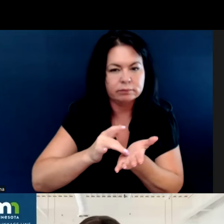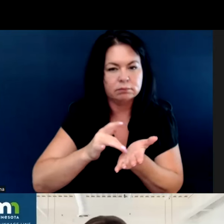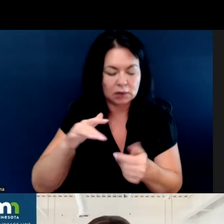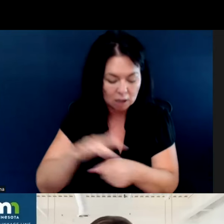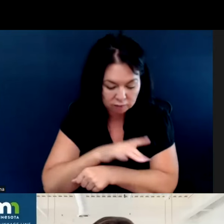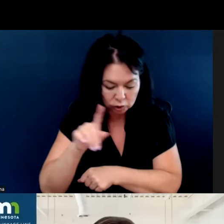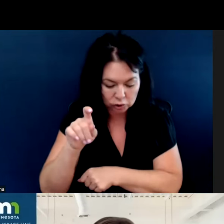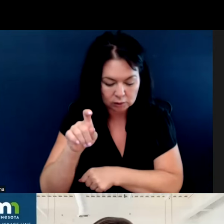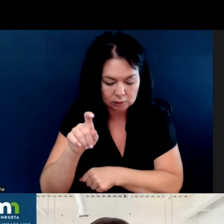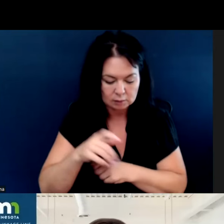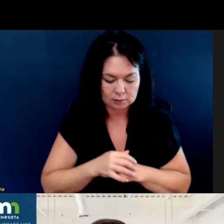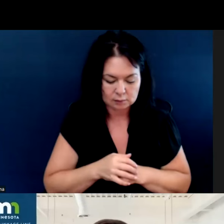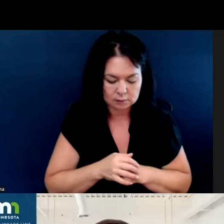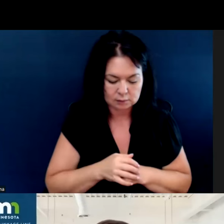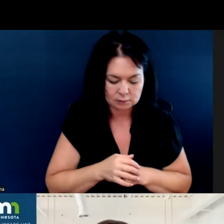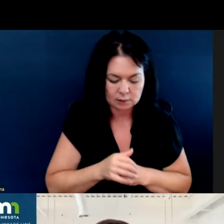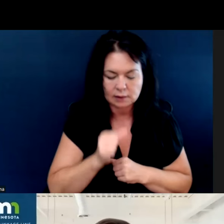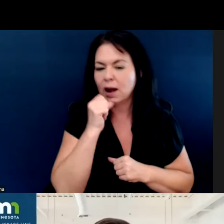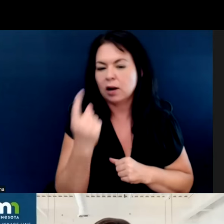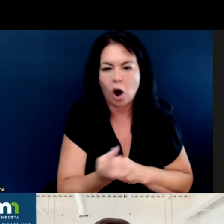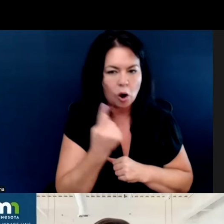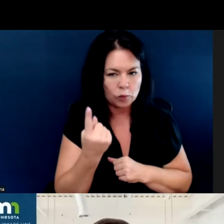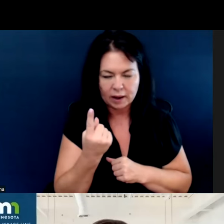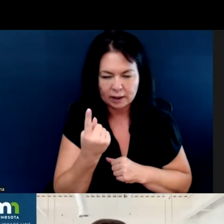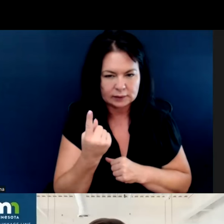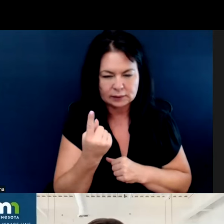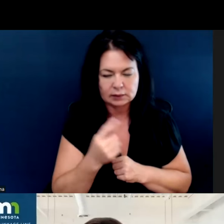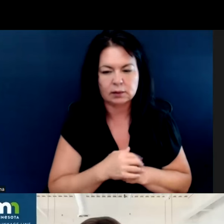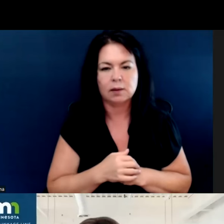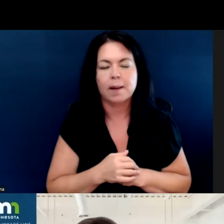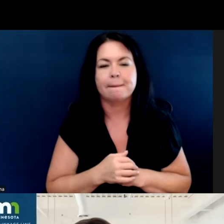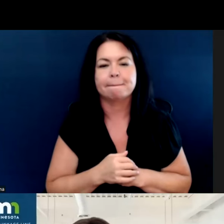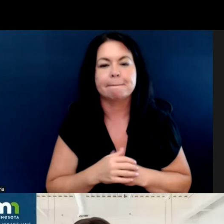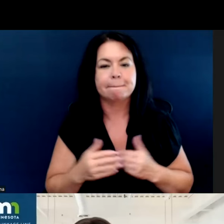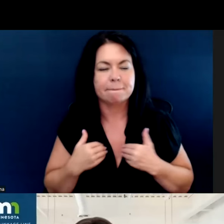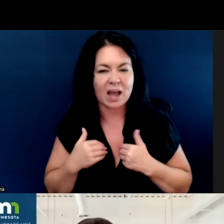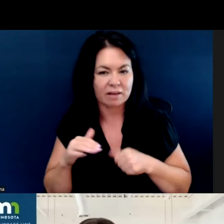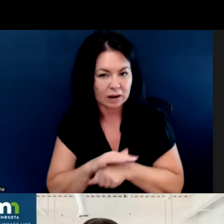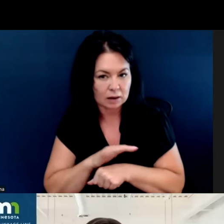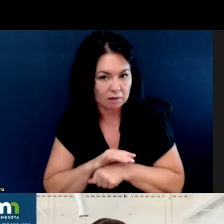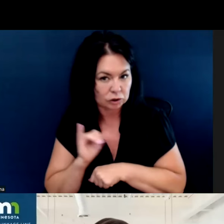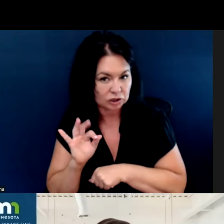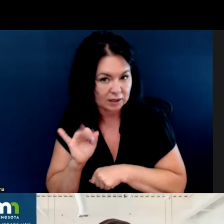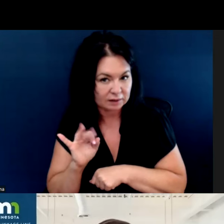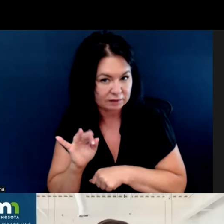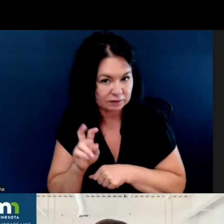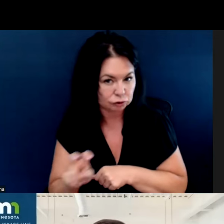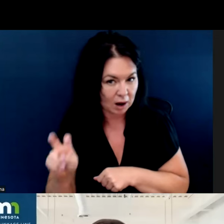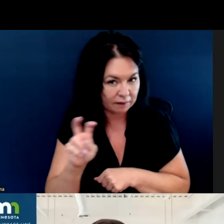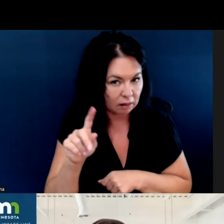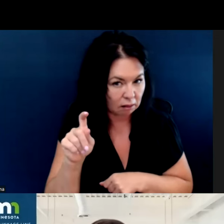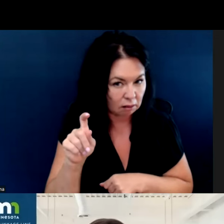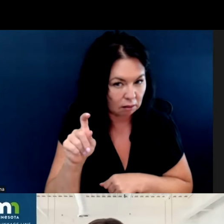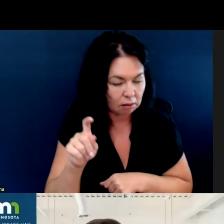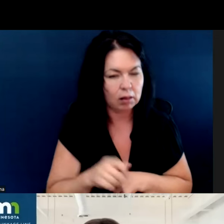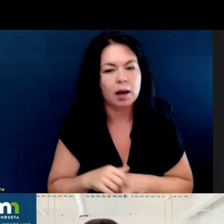are not always covered within a Medicare Advantage plan. Is there coverage if you travel? With a